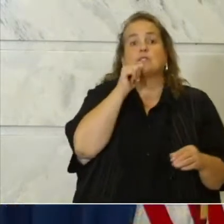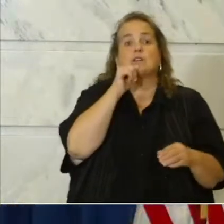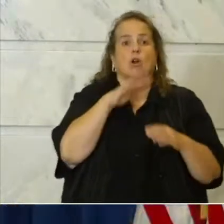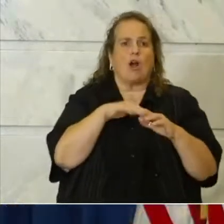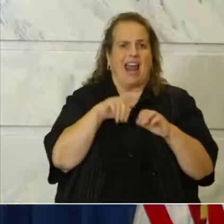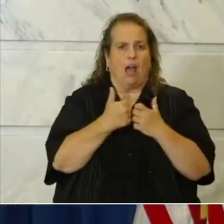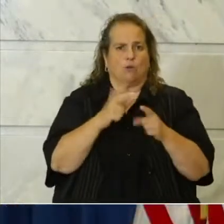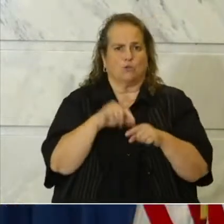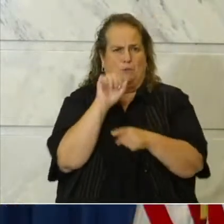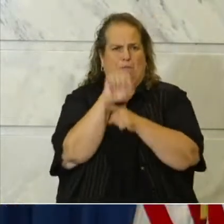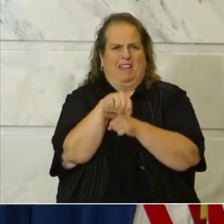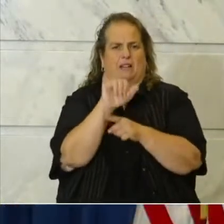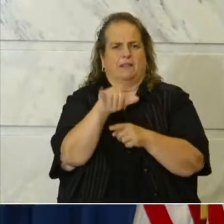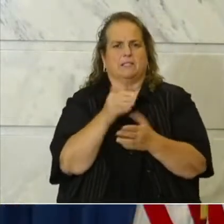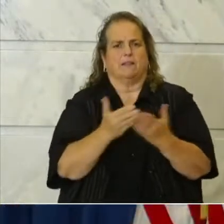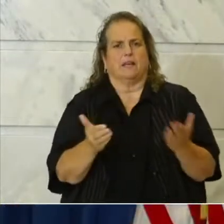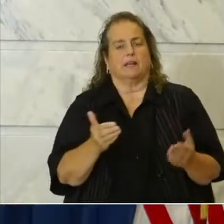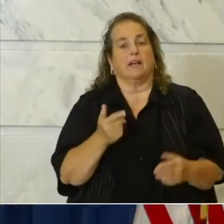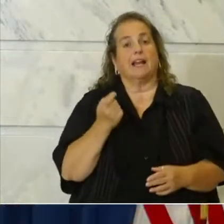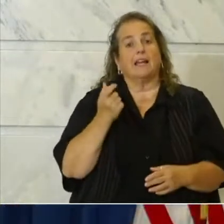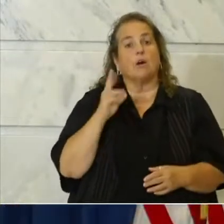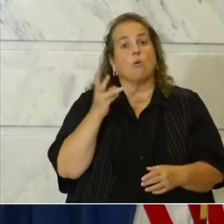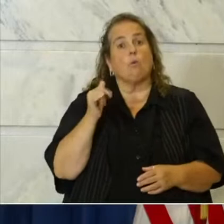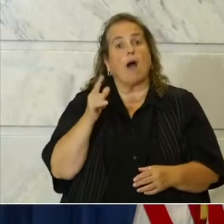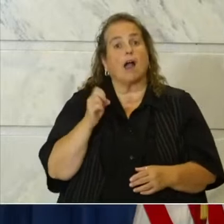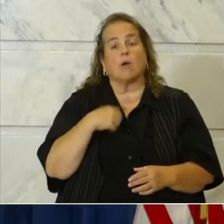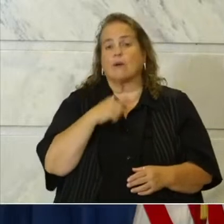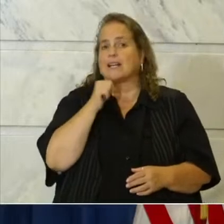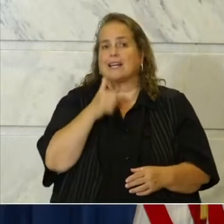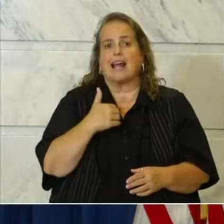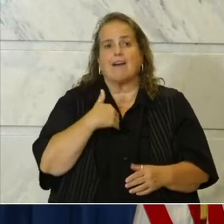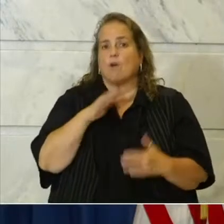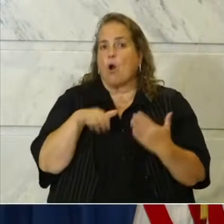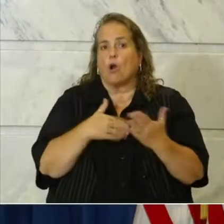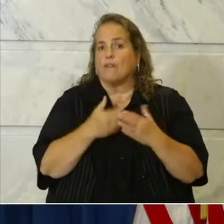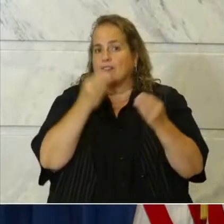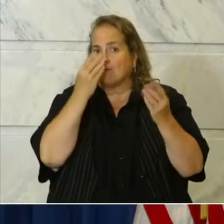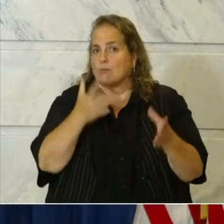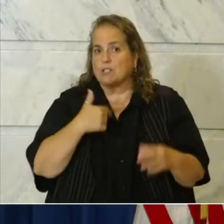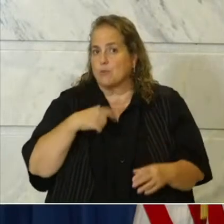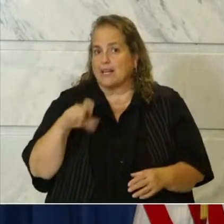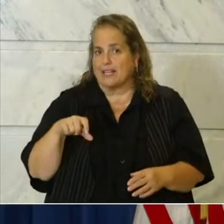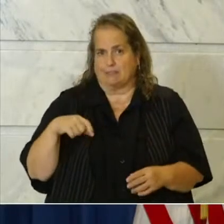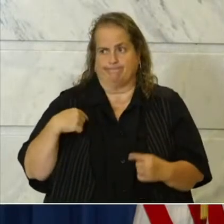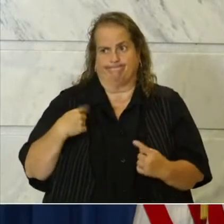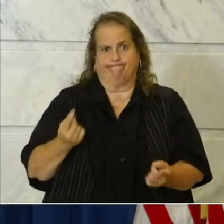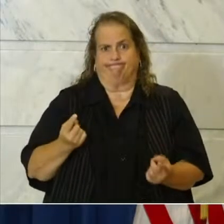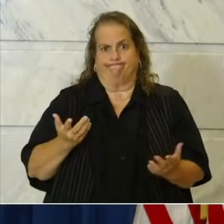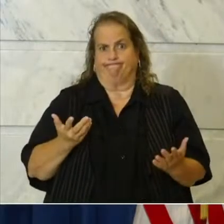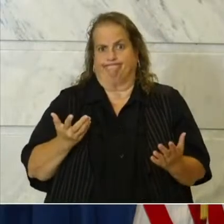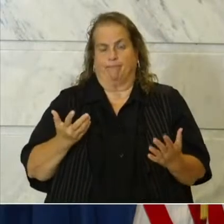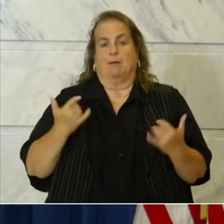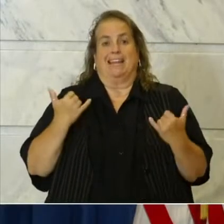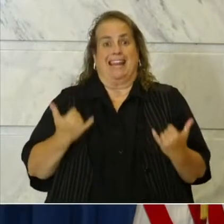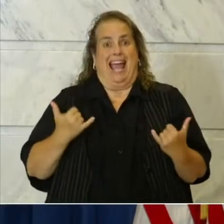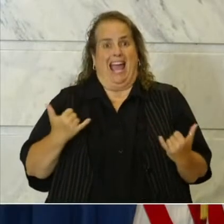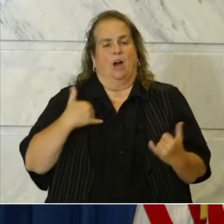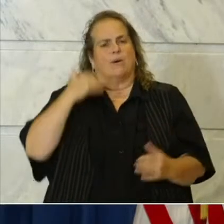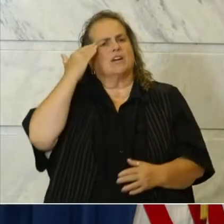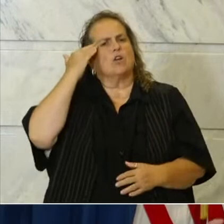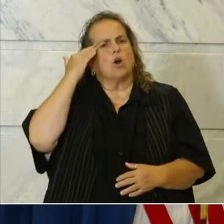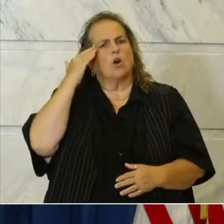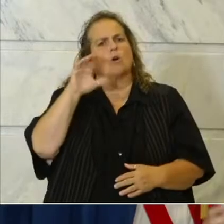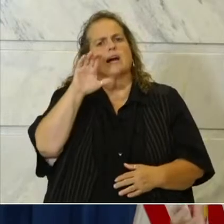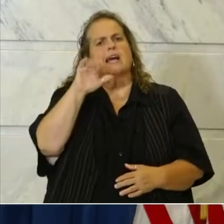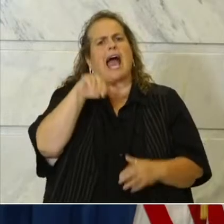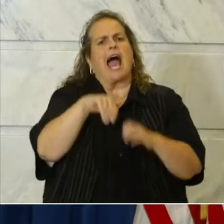this thing. For a little while, we didn't have all the information we needed, but the way to keep our cases down isn't